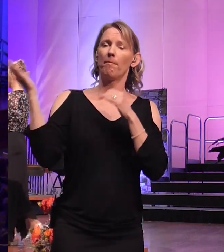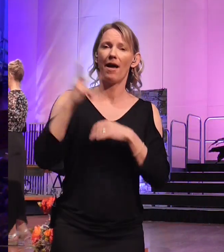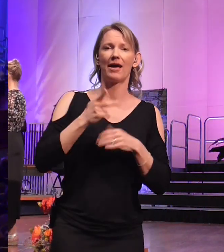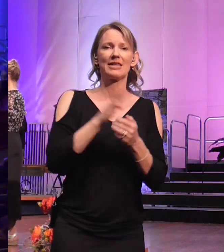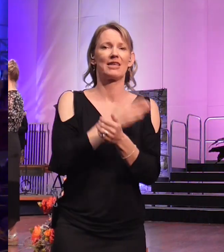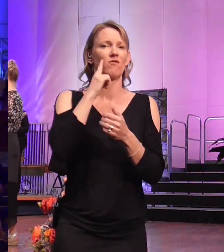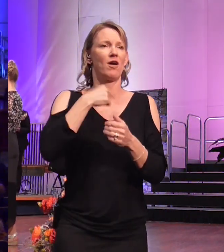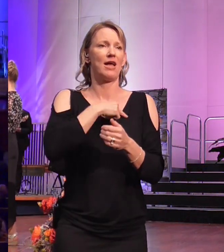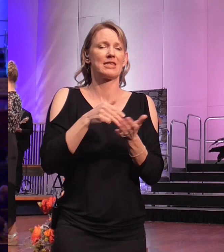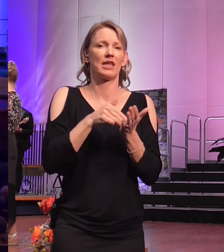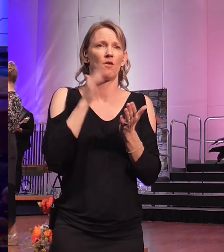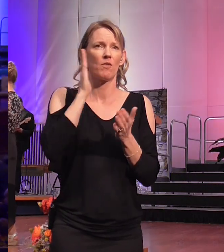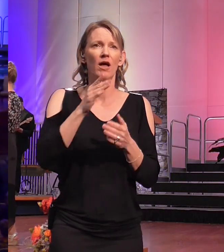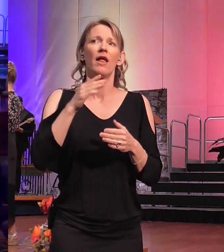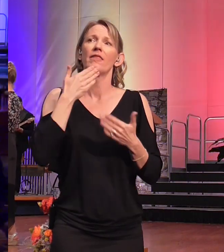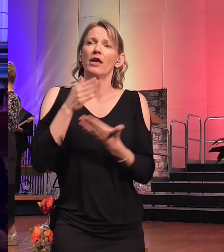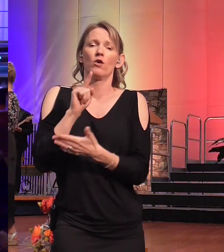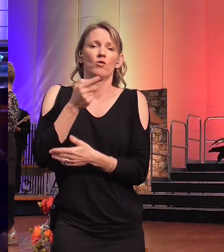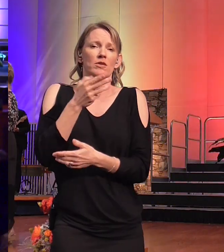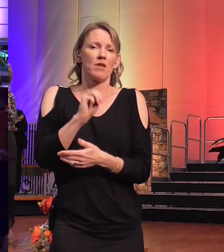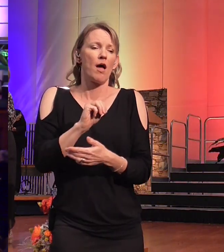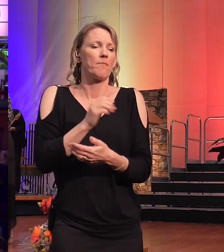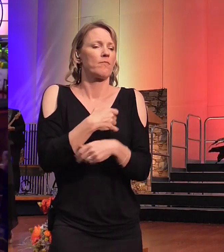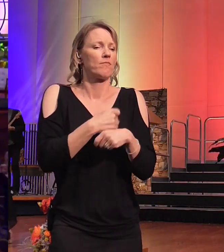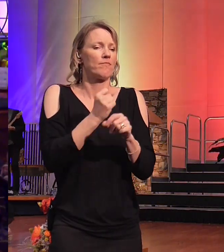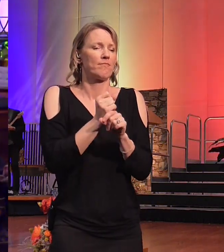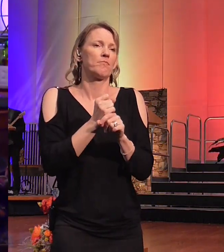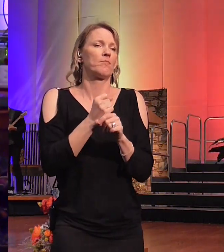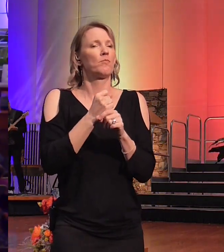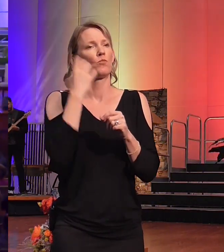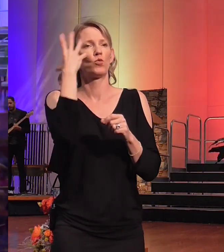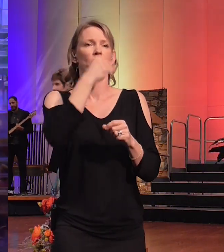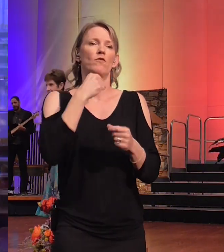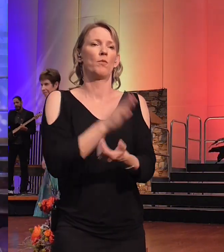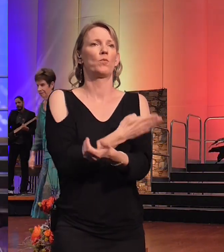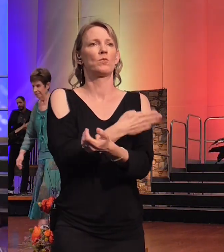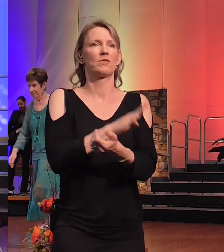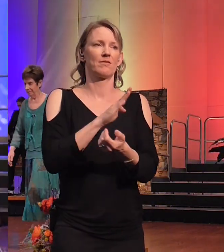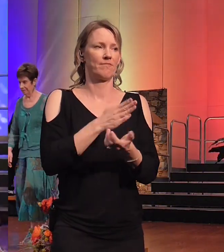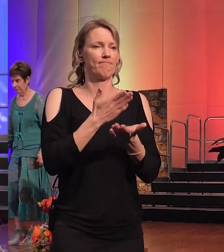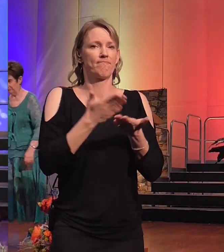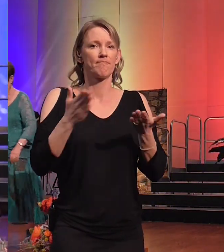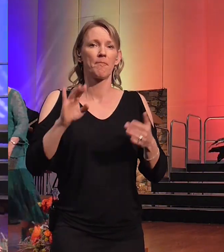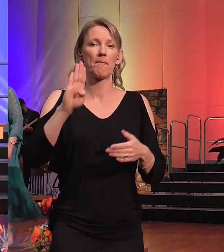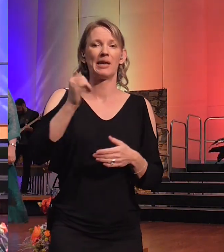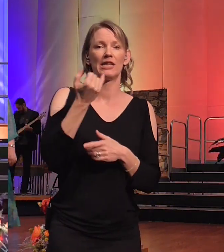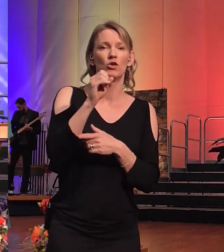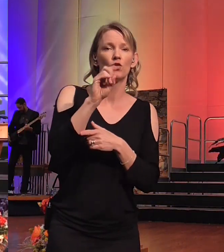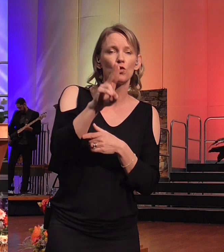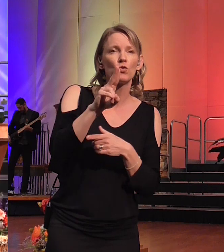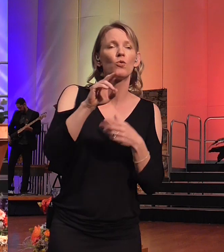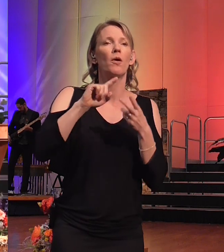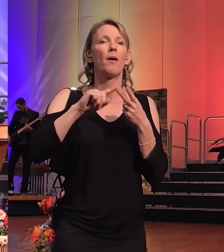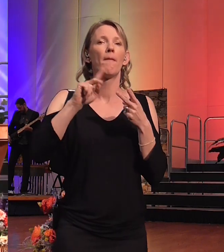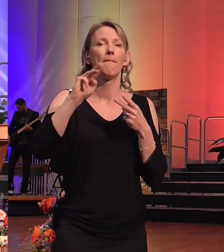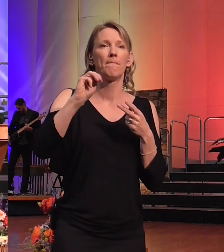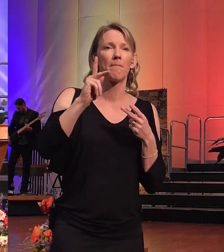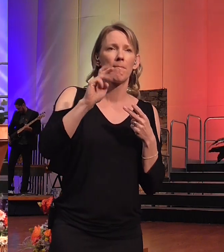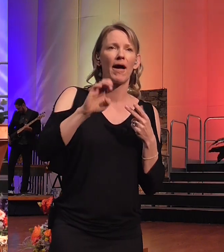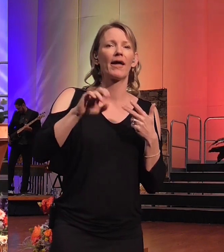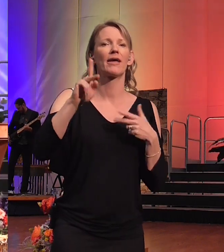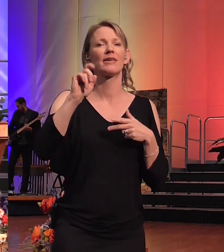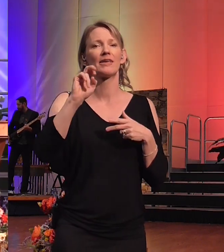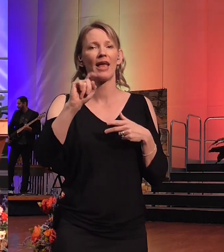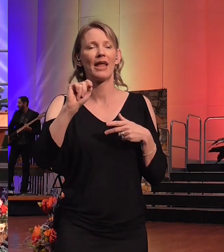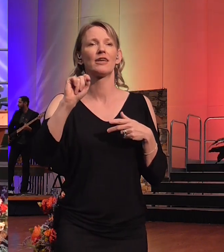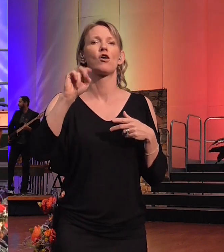again. Thank you, Tom. Thanks for creating this incredible musical buffet for us. My pleasure. Bijou, Mike, Rob, Kent, we